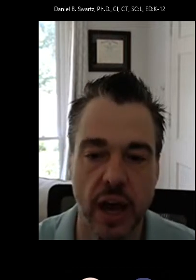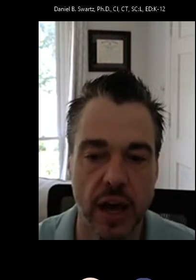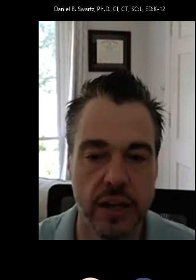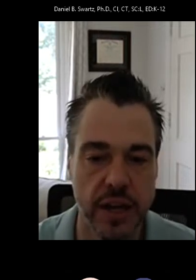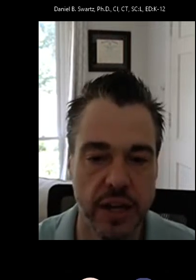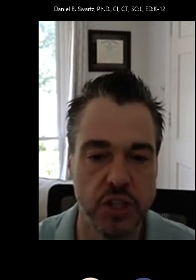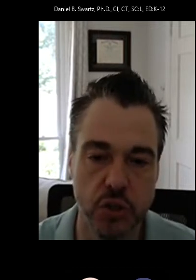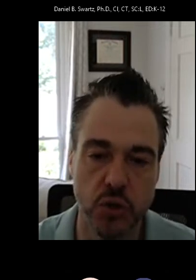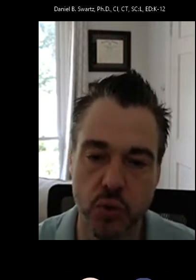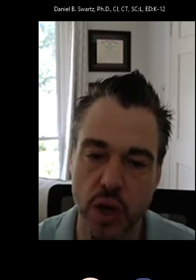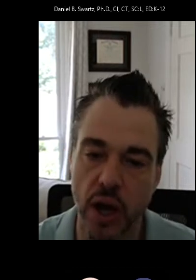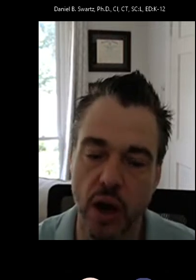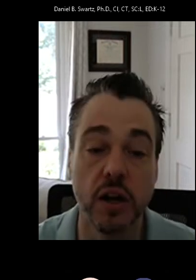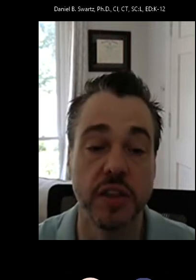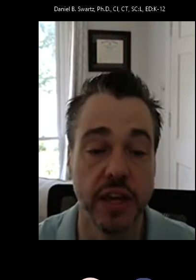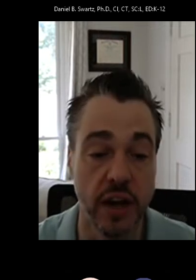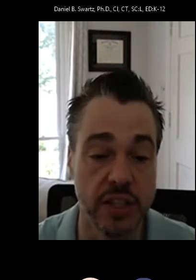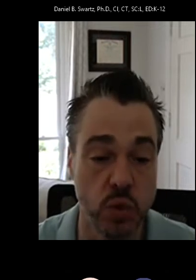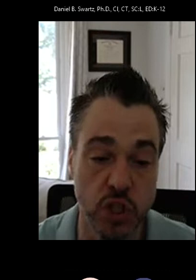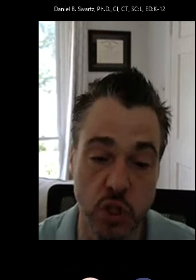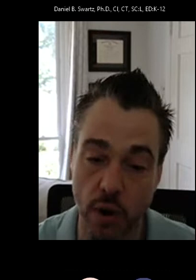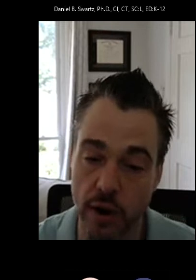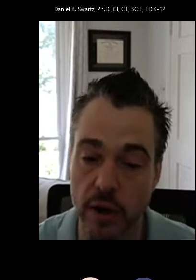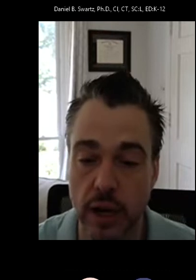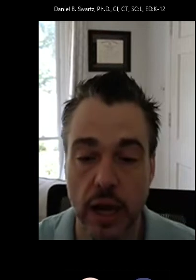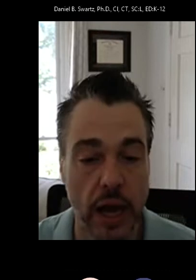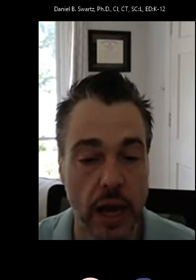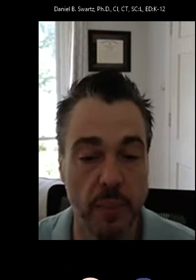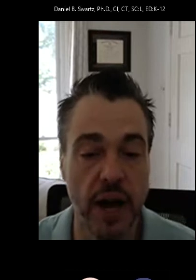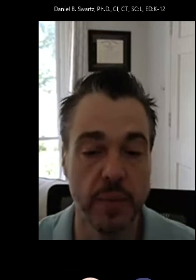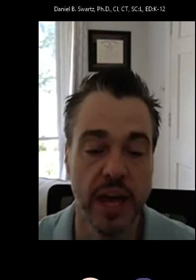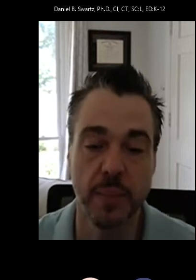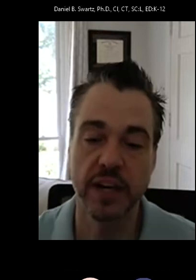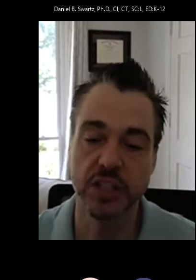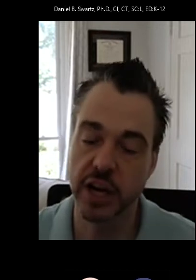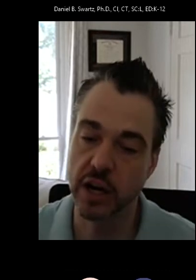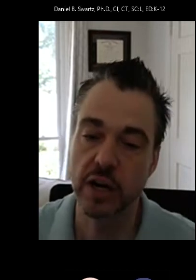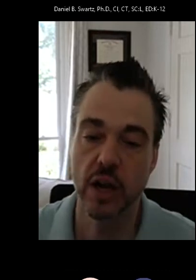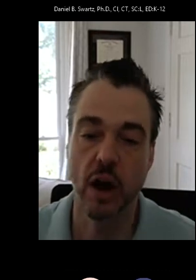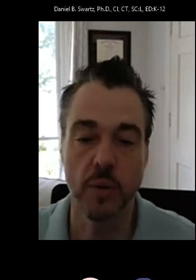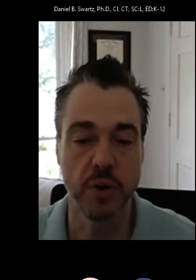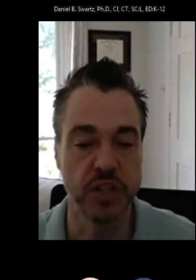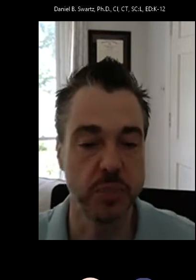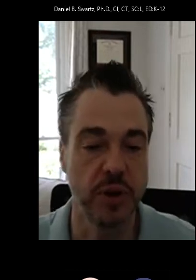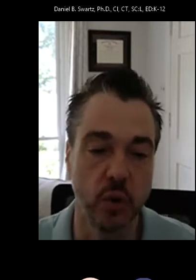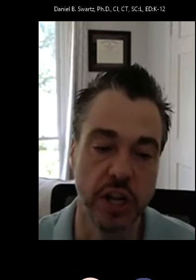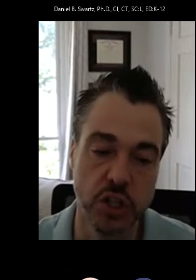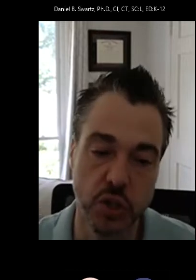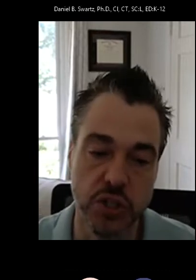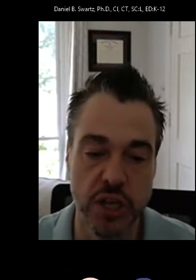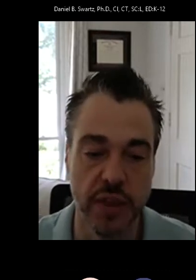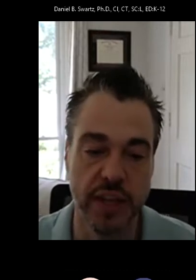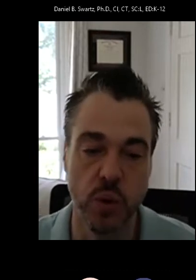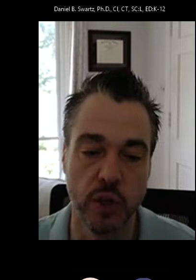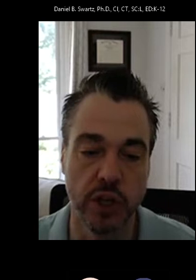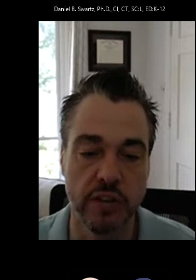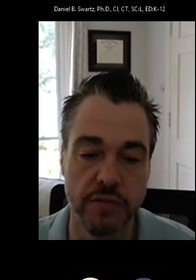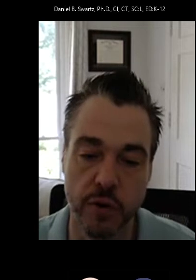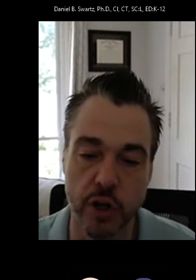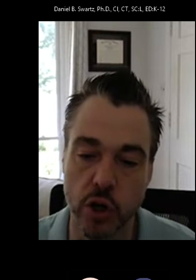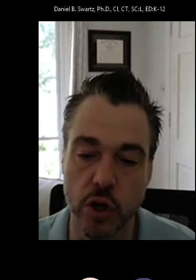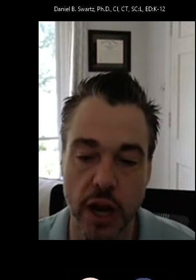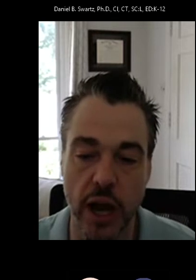X next to all of the counties in which you work. The bottom of that page there are participant credentials. That's